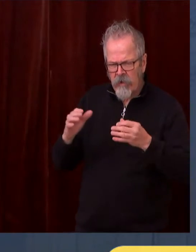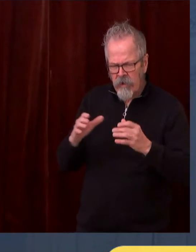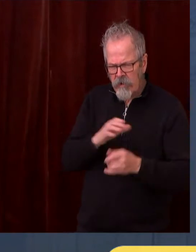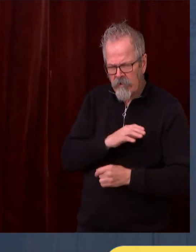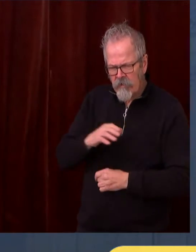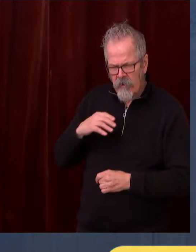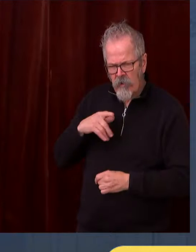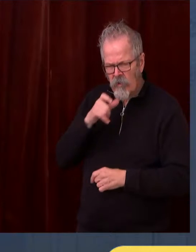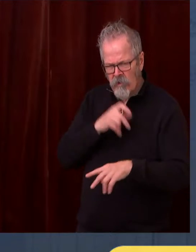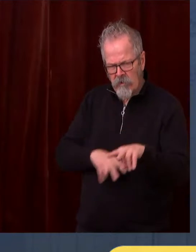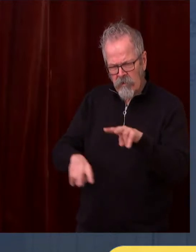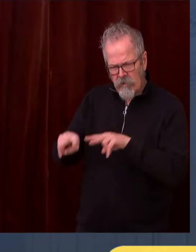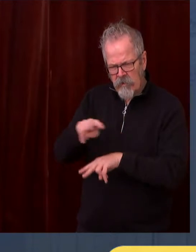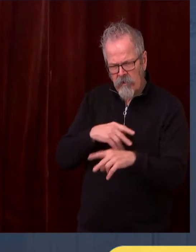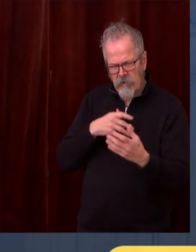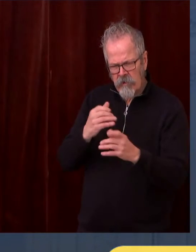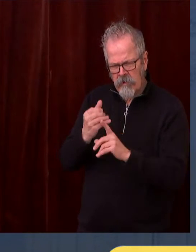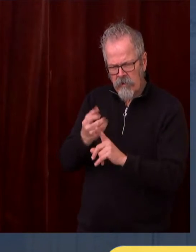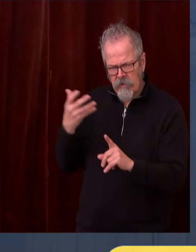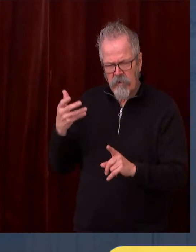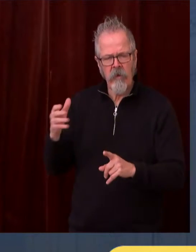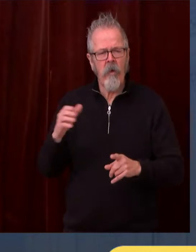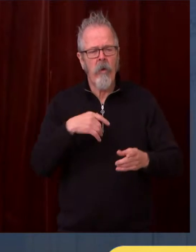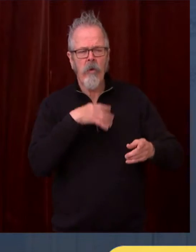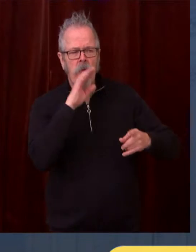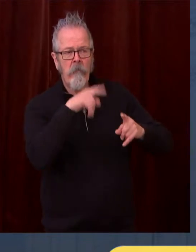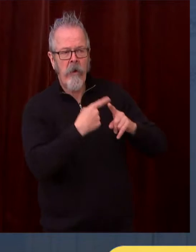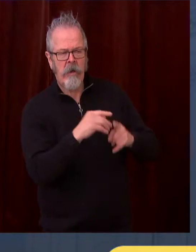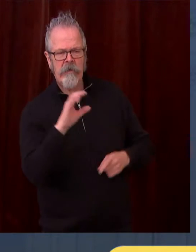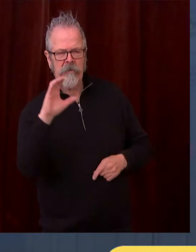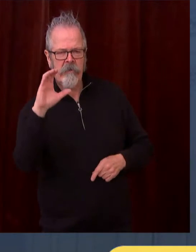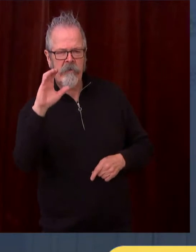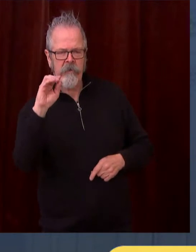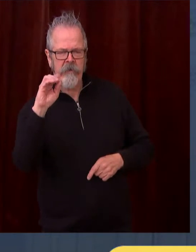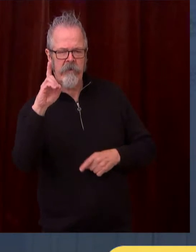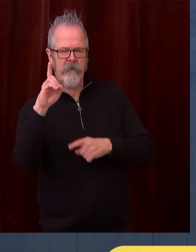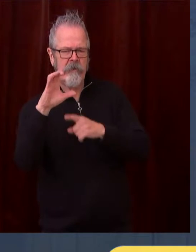All right, up next, we will go to Austin Jenkins with the Northwest News